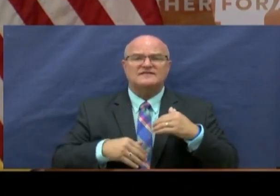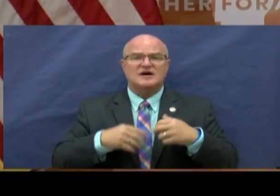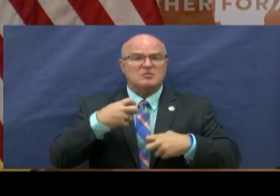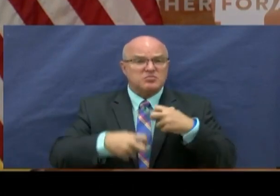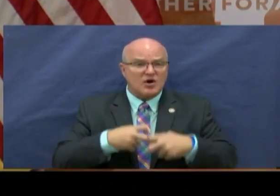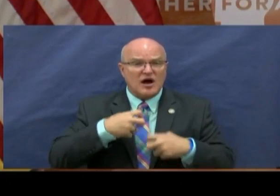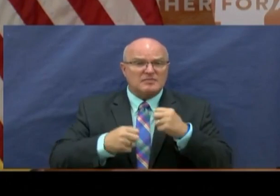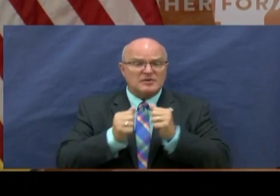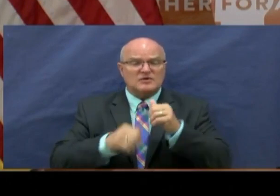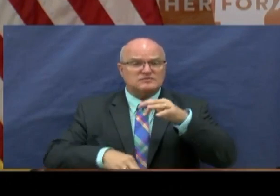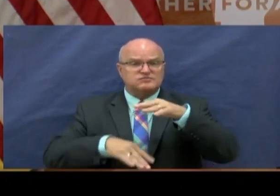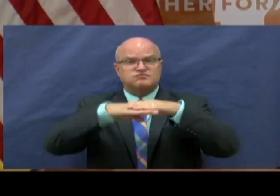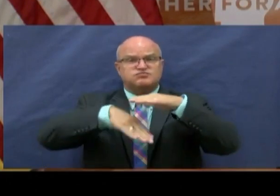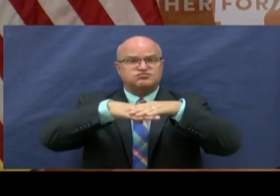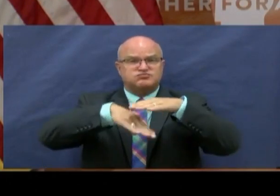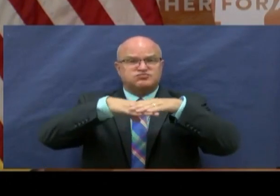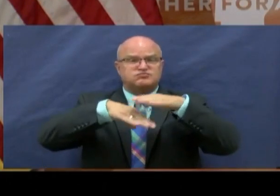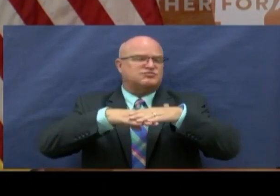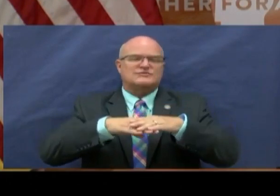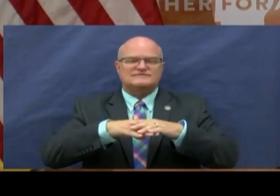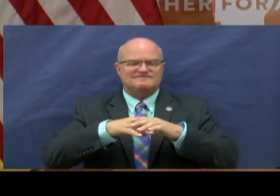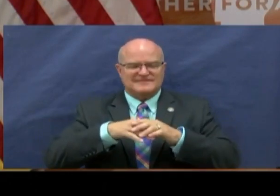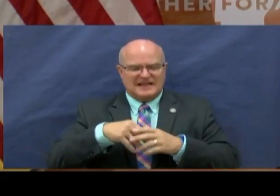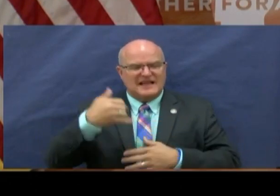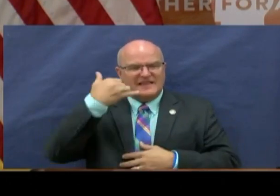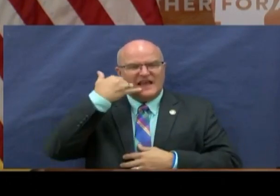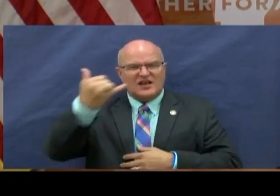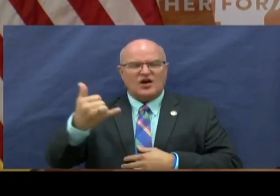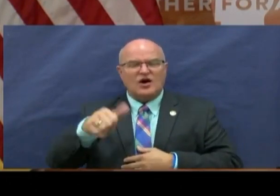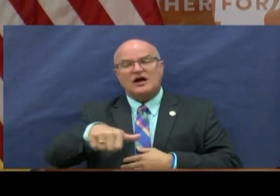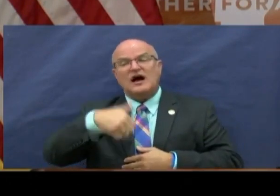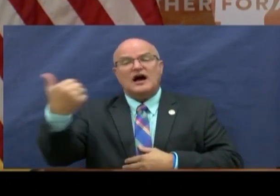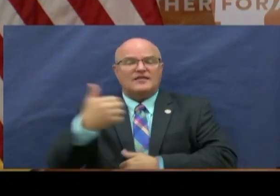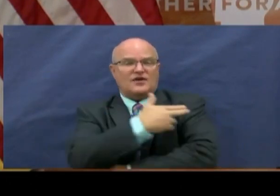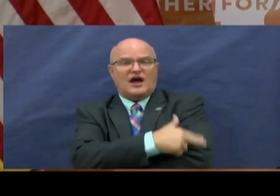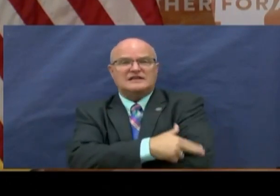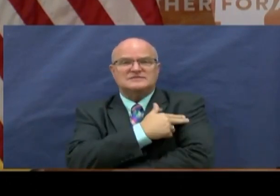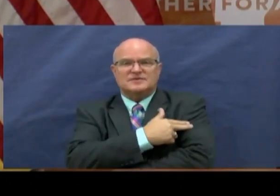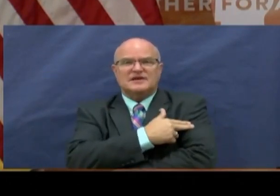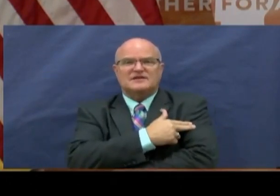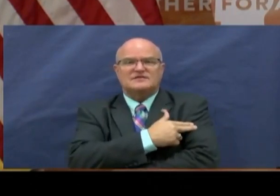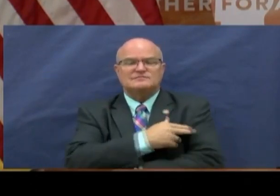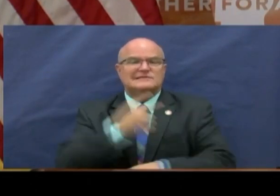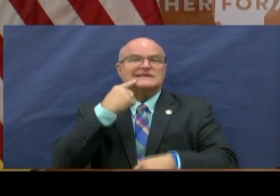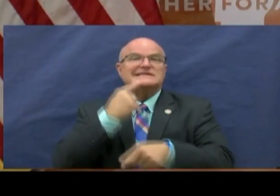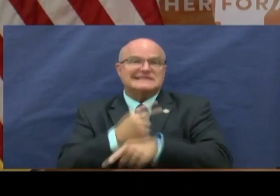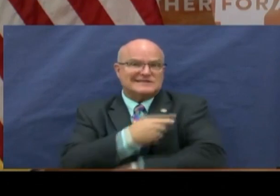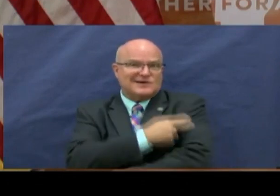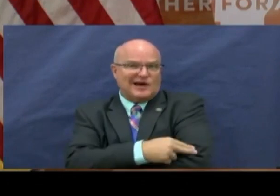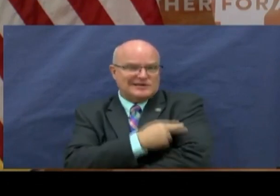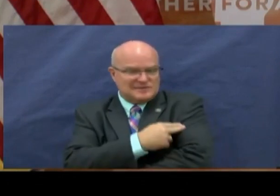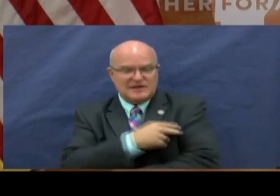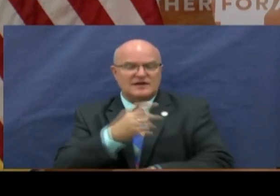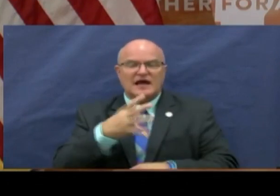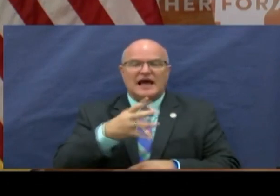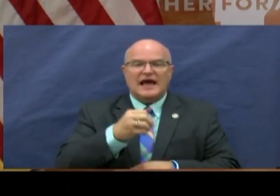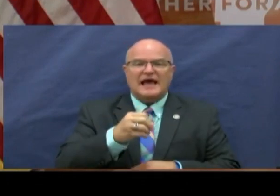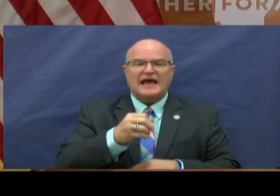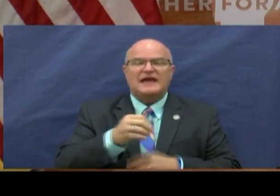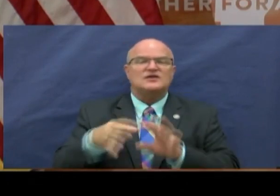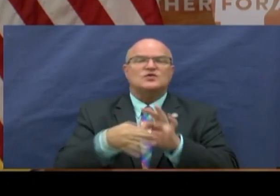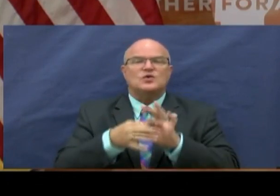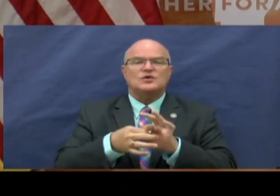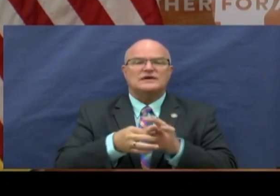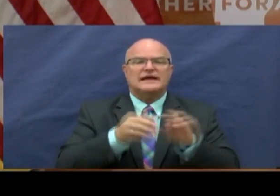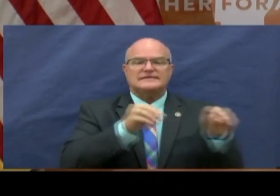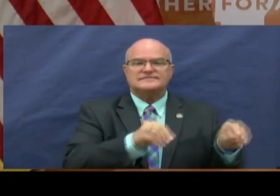in terms of their COVID patients, they can call an adjoining hospital, sister hospital, and coordinate